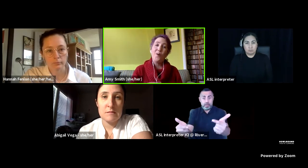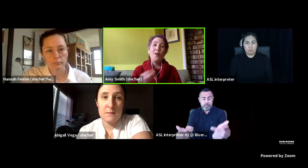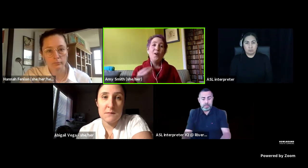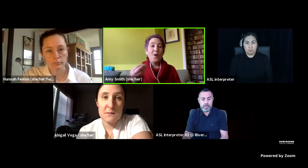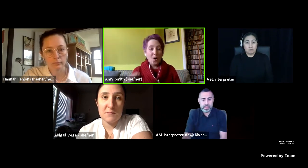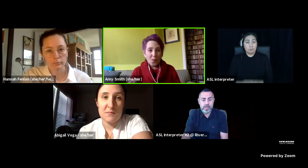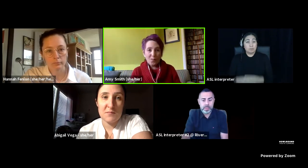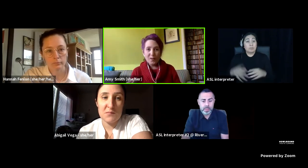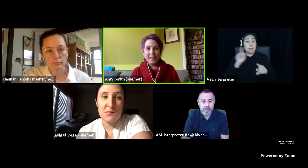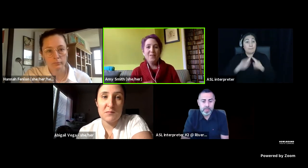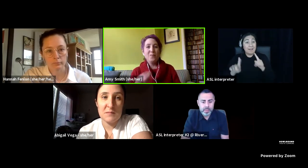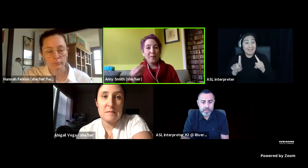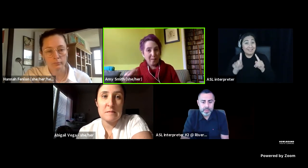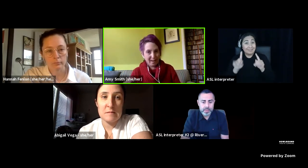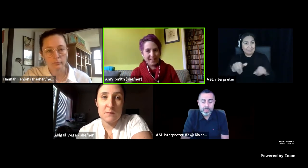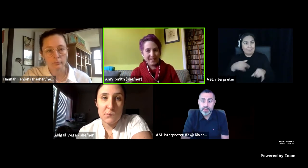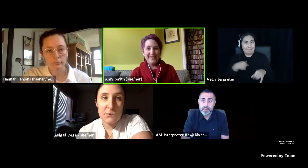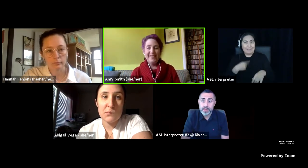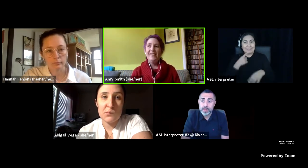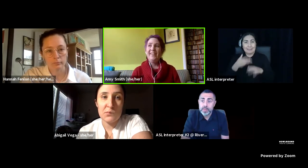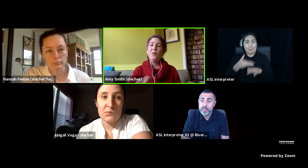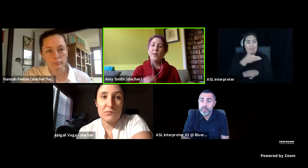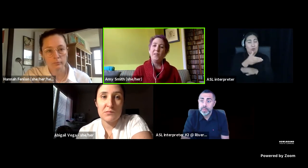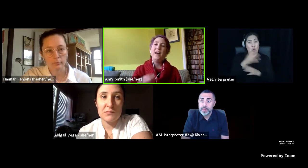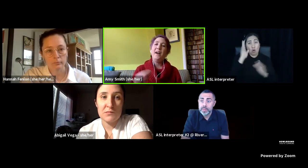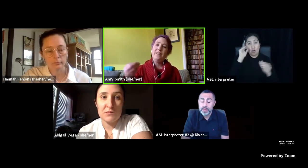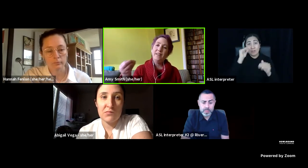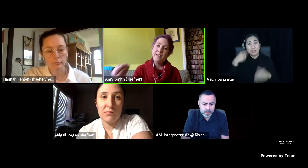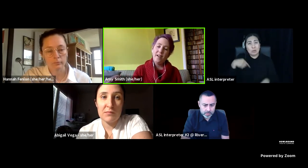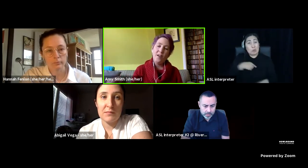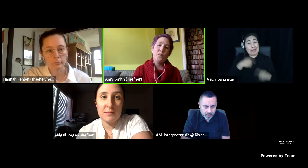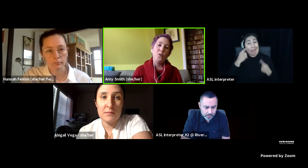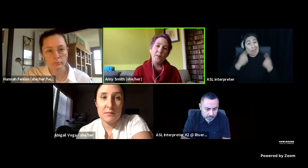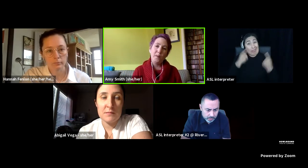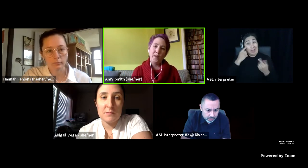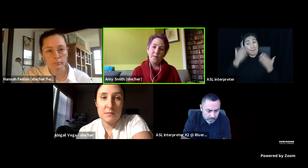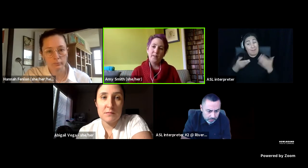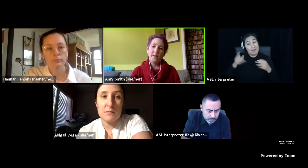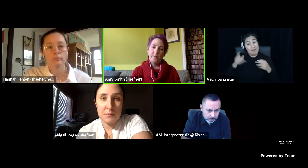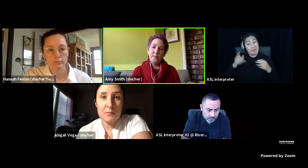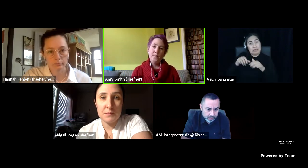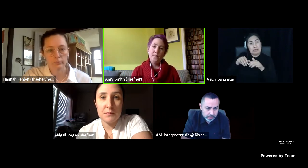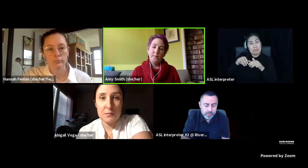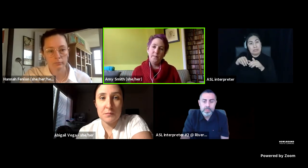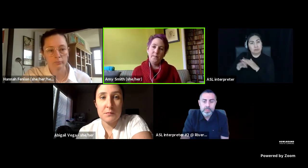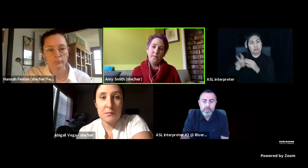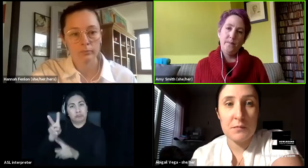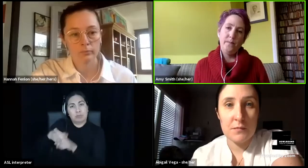said before, hopefully, we think they'll be able to access unemployment benefits.